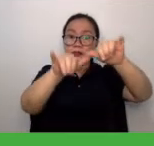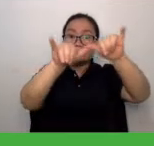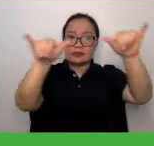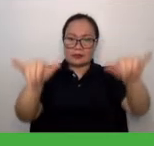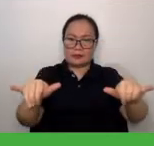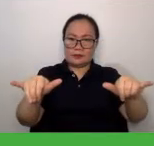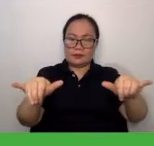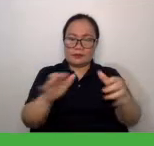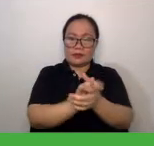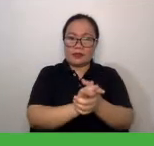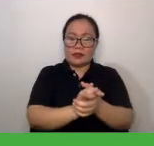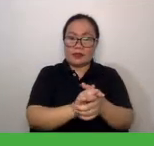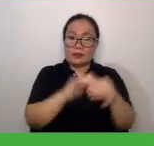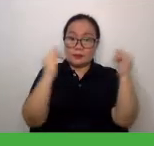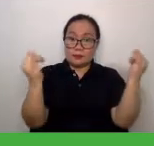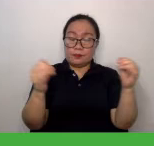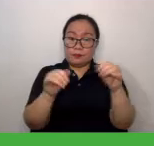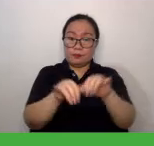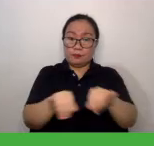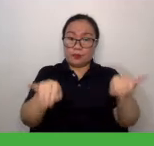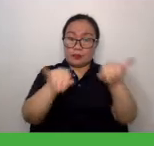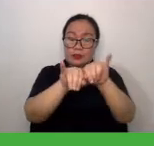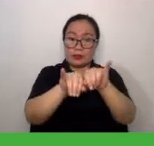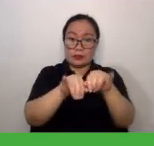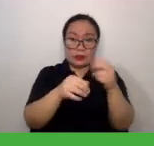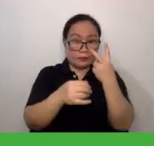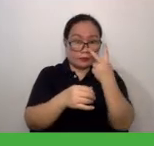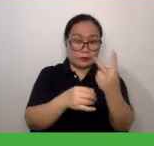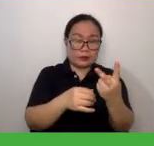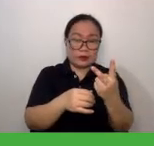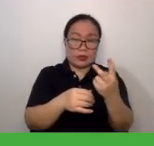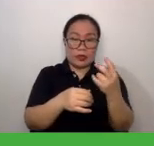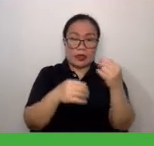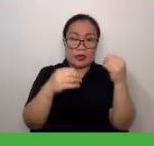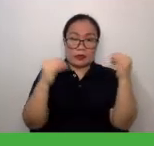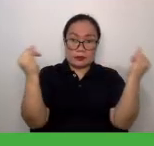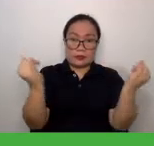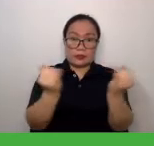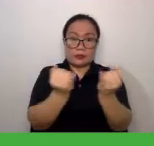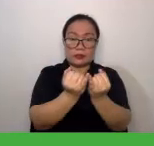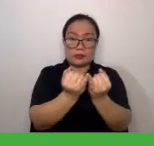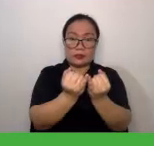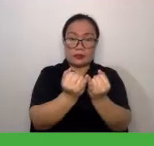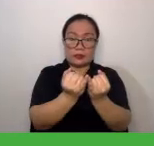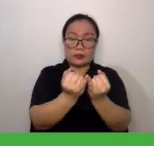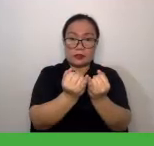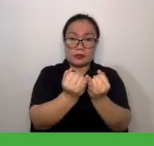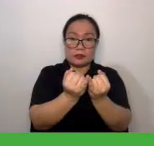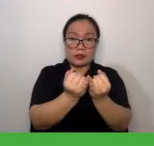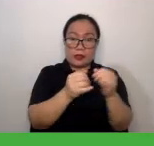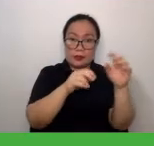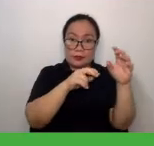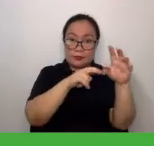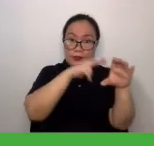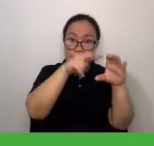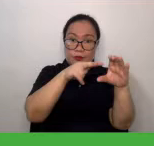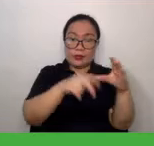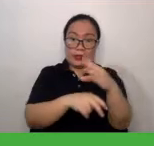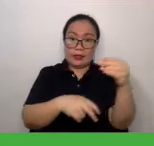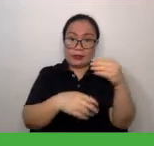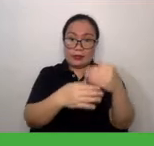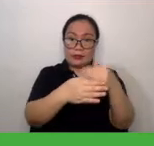dapat napanood muna natin yung introduction to measurement and yung measures of length, weight, and capacity ng metric